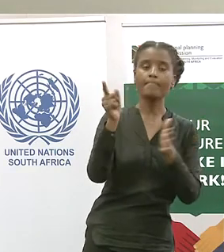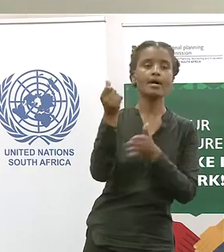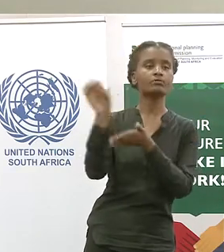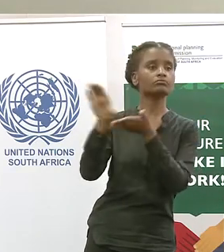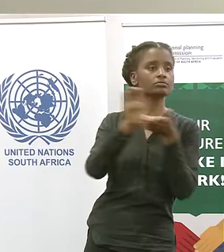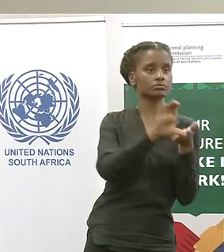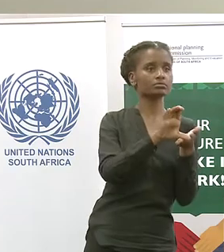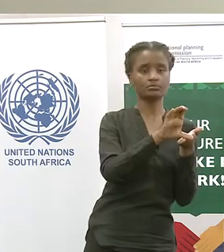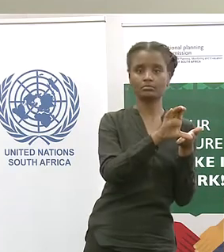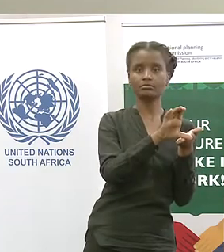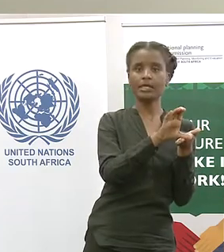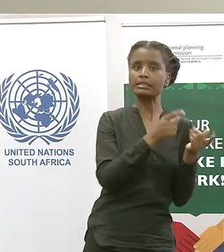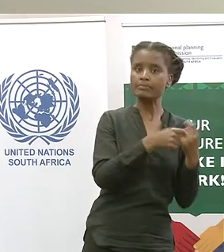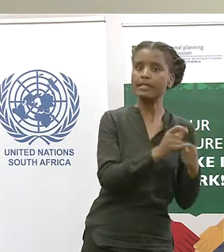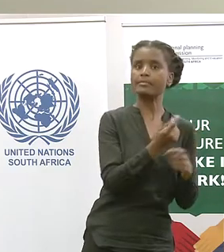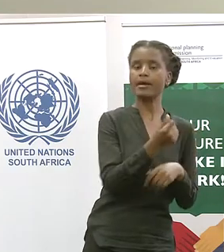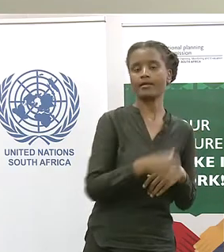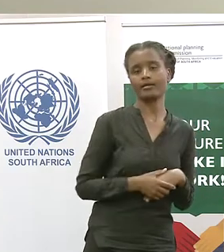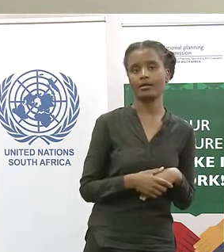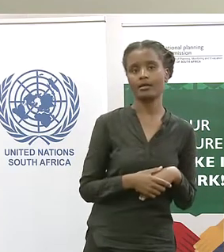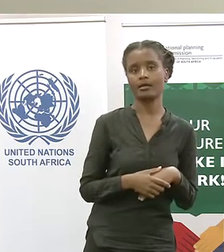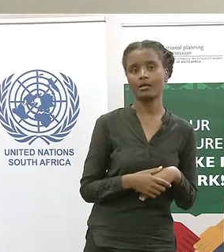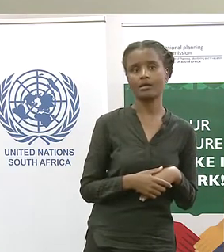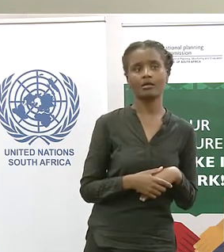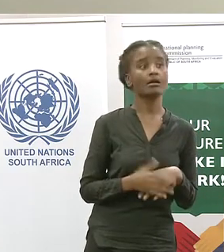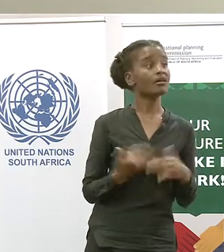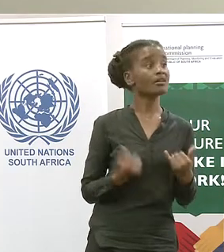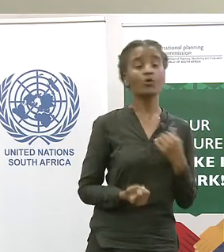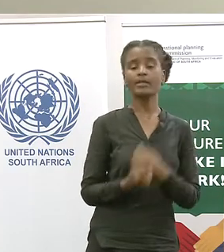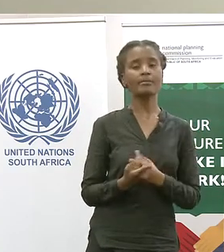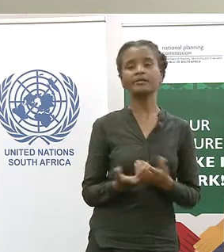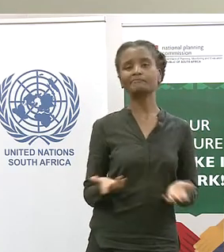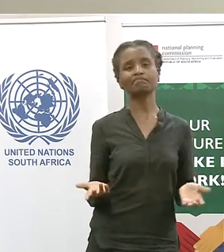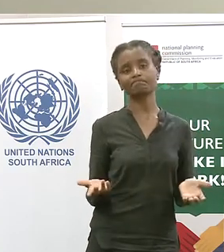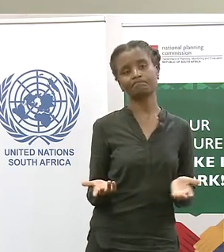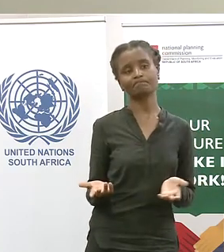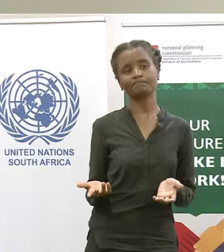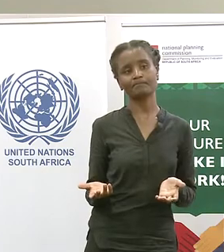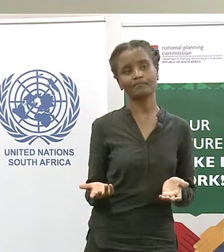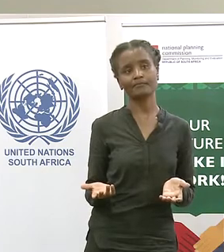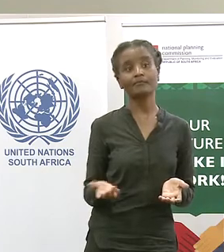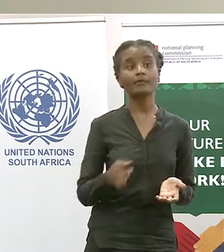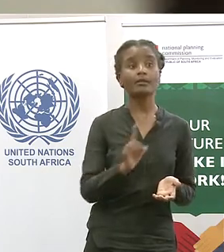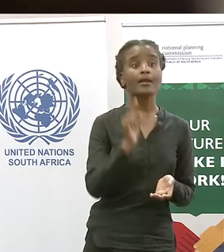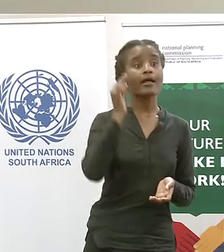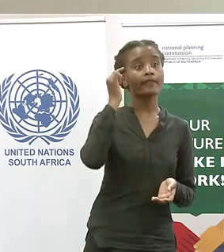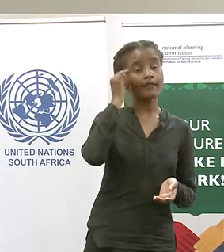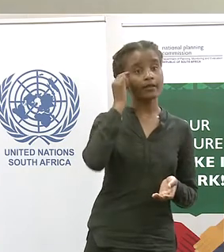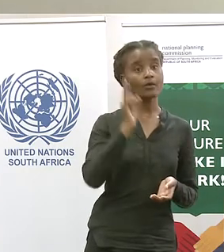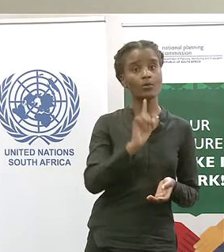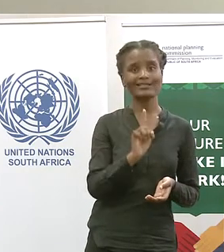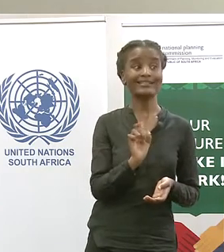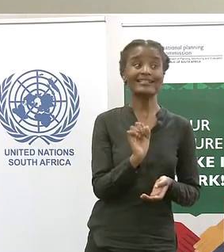would call them. So that is not happening at this point. And I think as long as that is